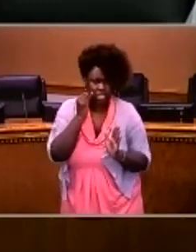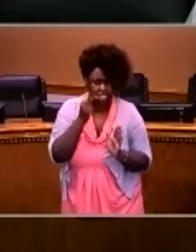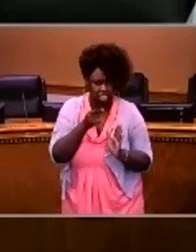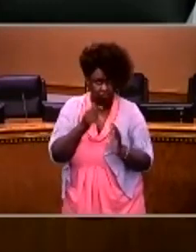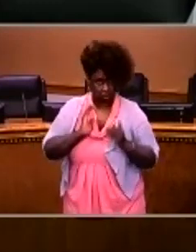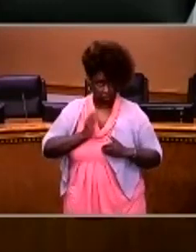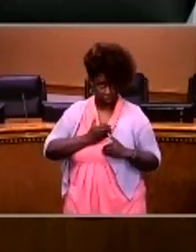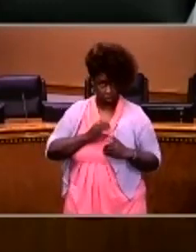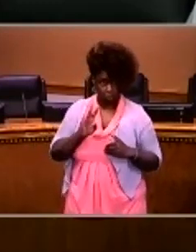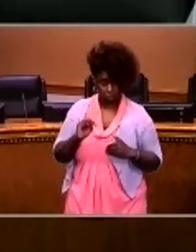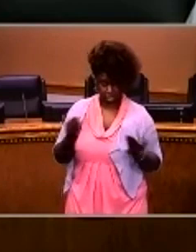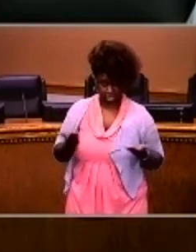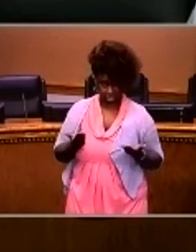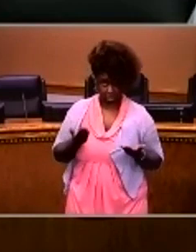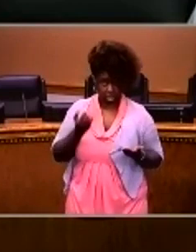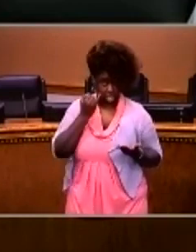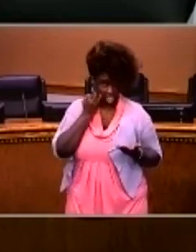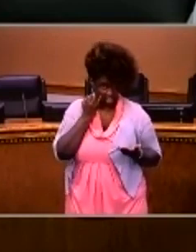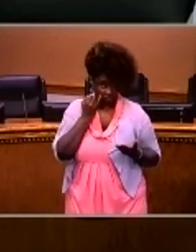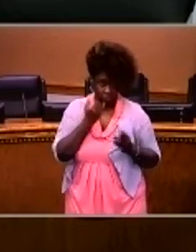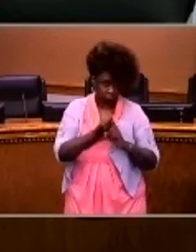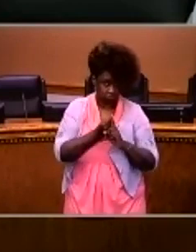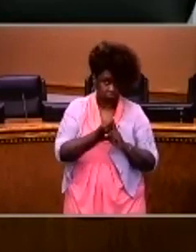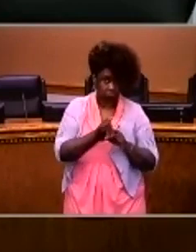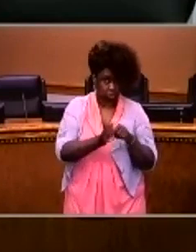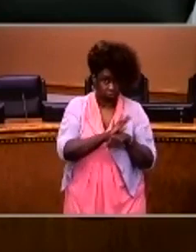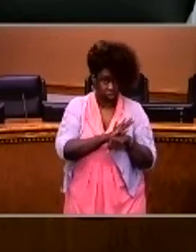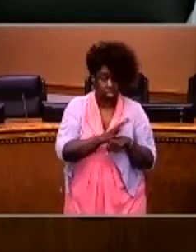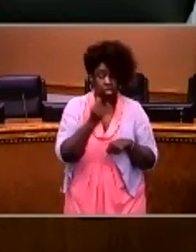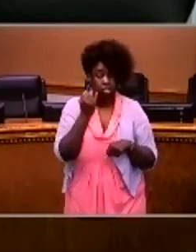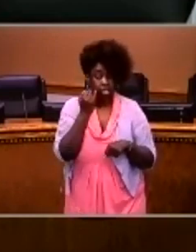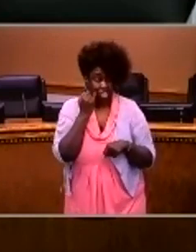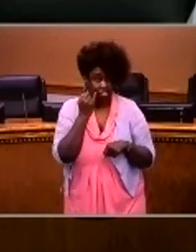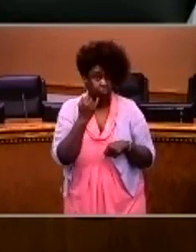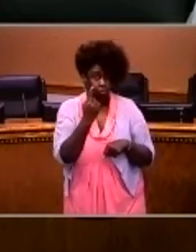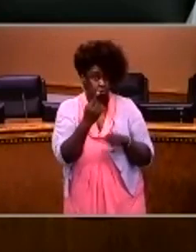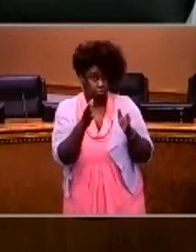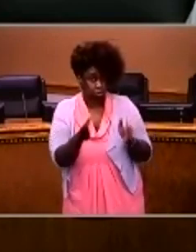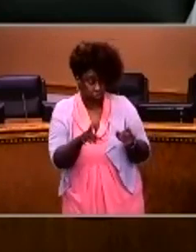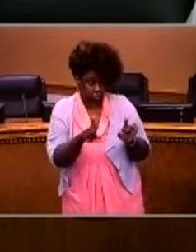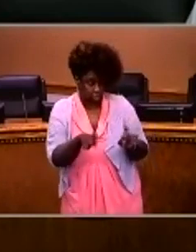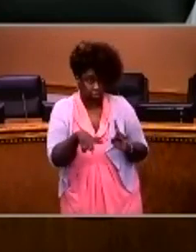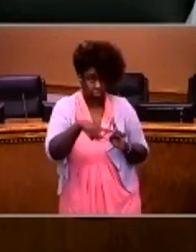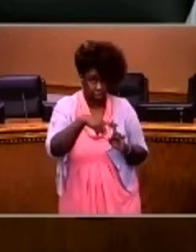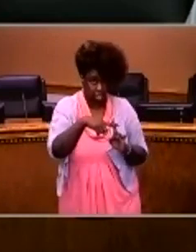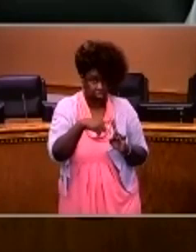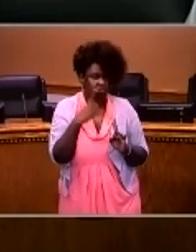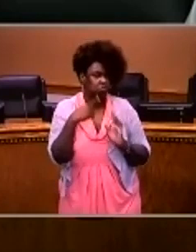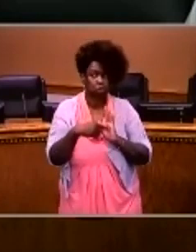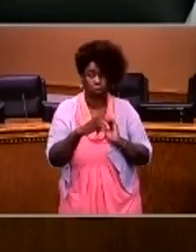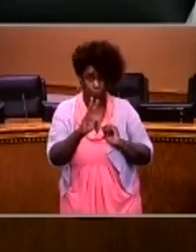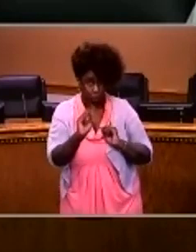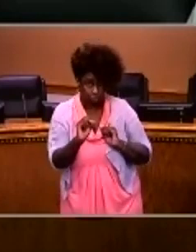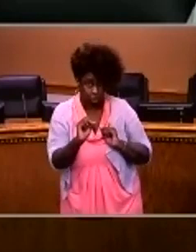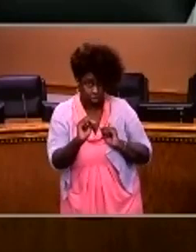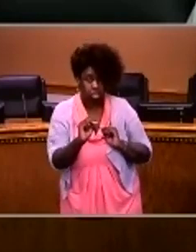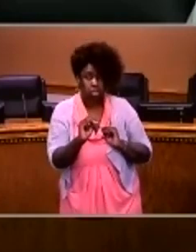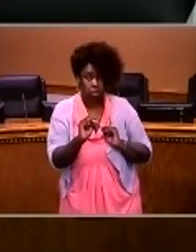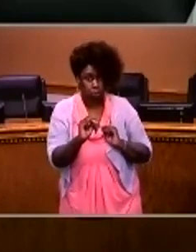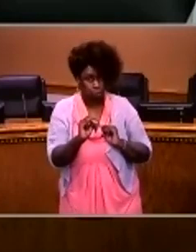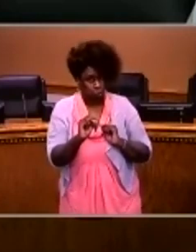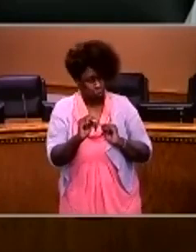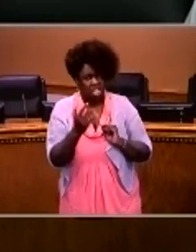there. If there was an employee who tested positive at a retail establishment such as Walmart, the risk to the general public